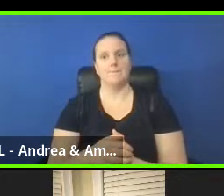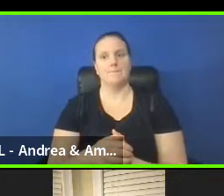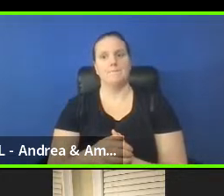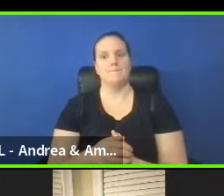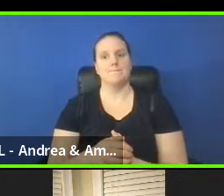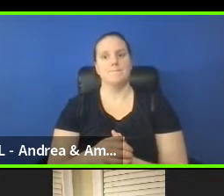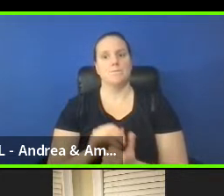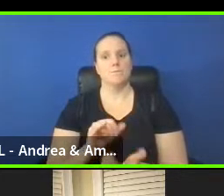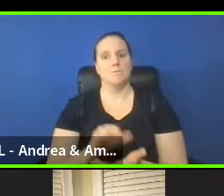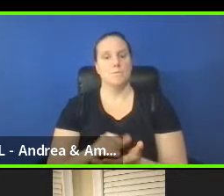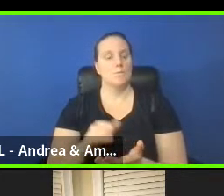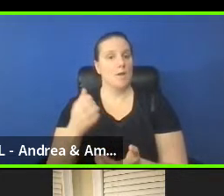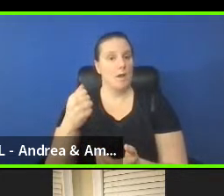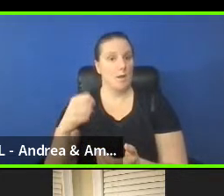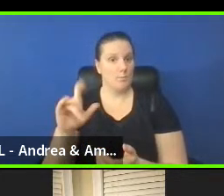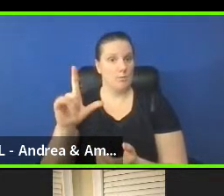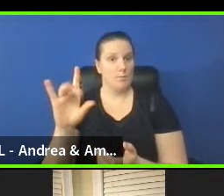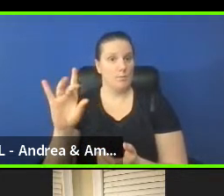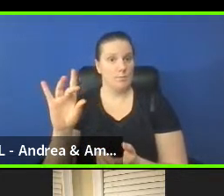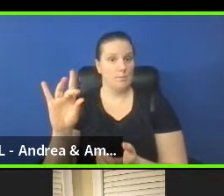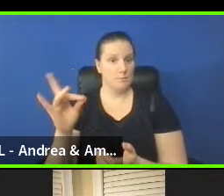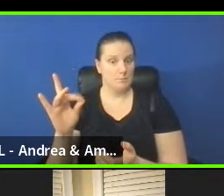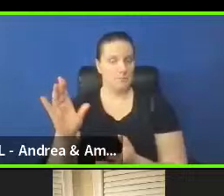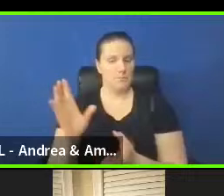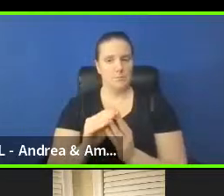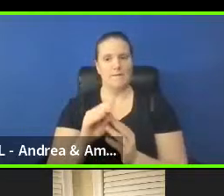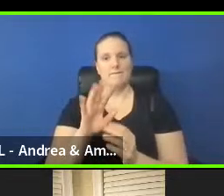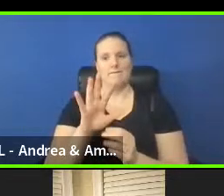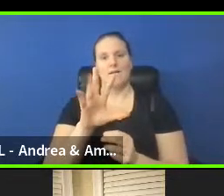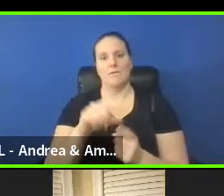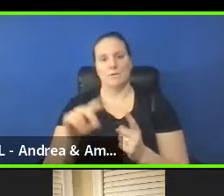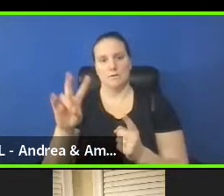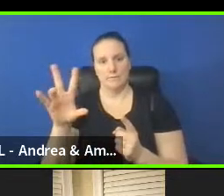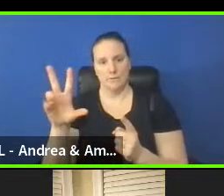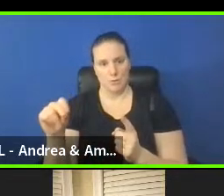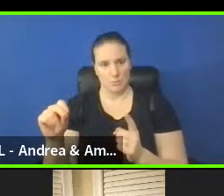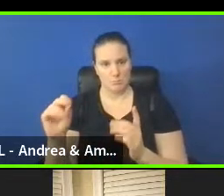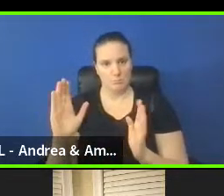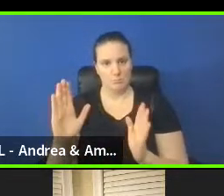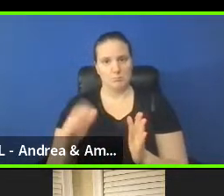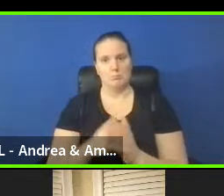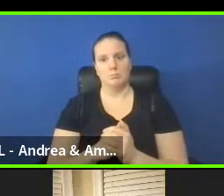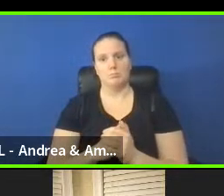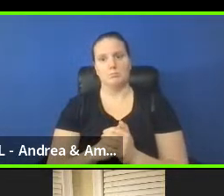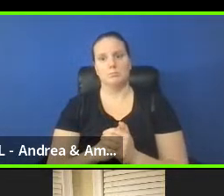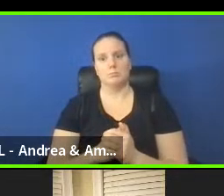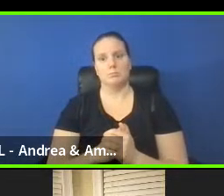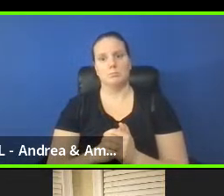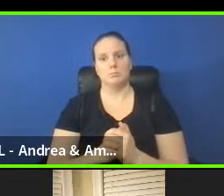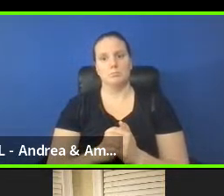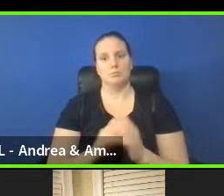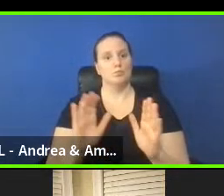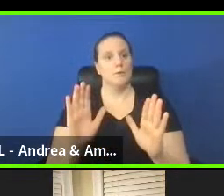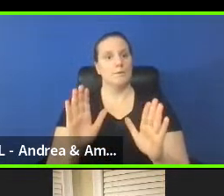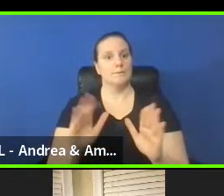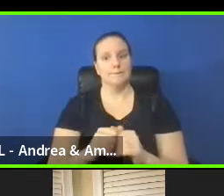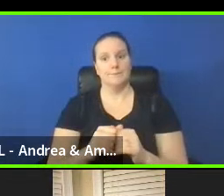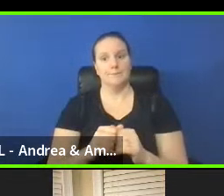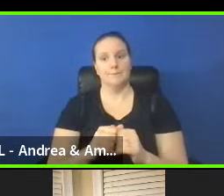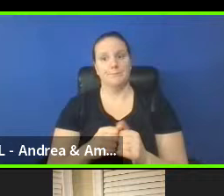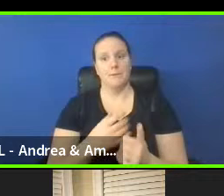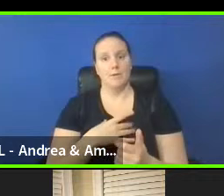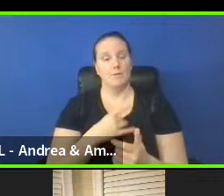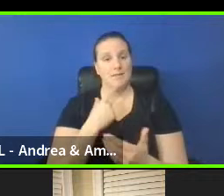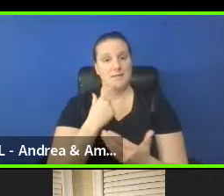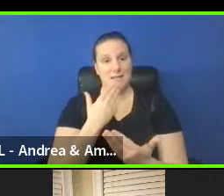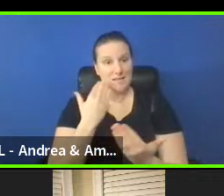is our April meeting, 5:30 to 7:30. And great. So I would like to